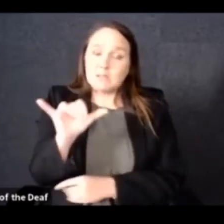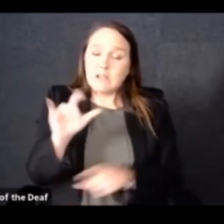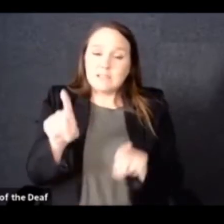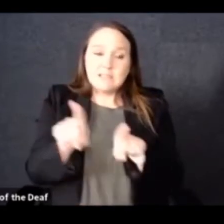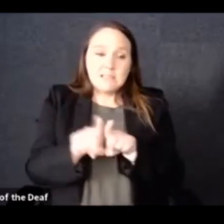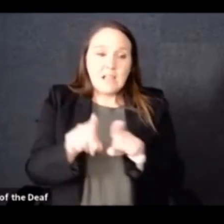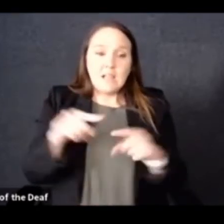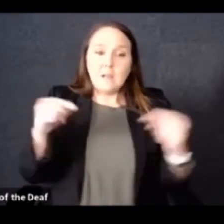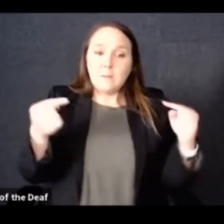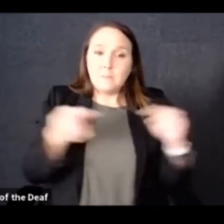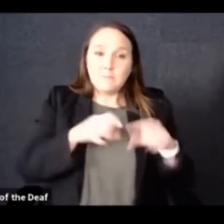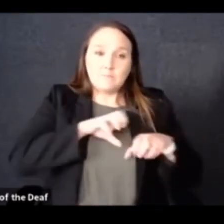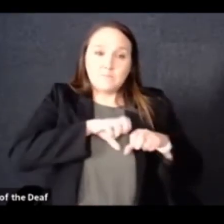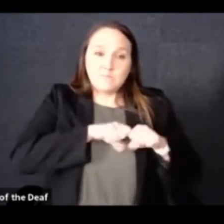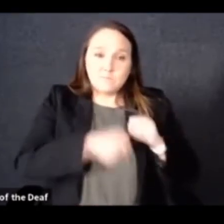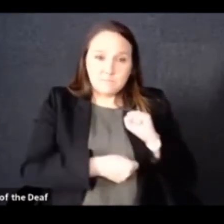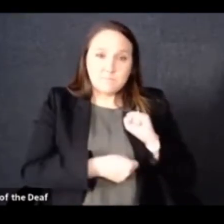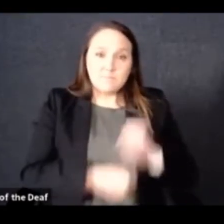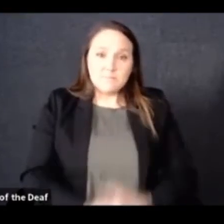level of pain and grief.